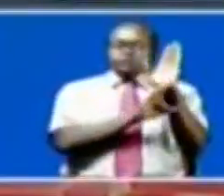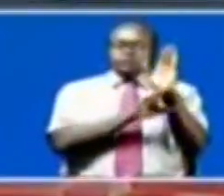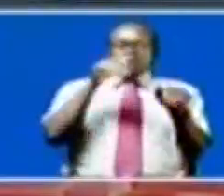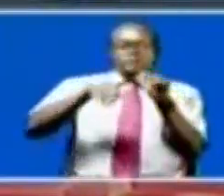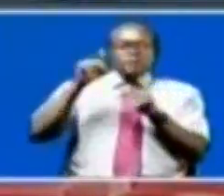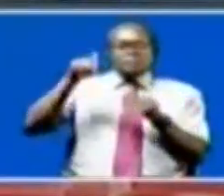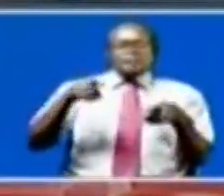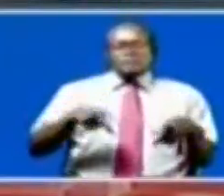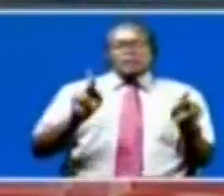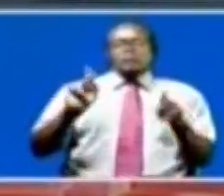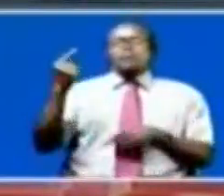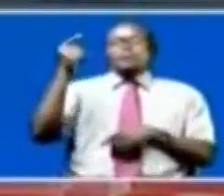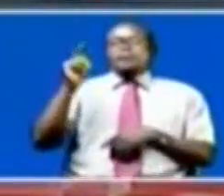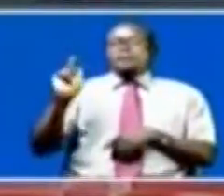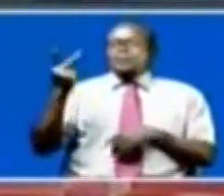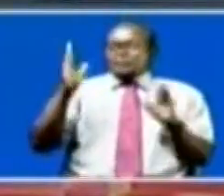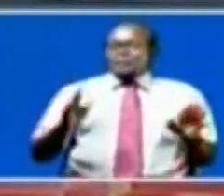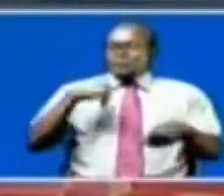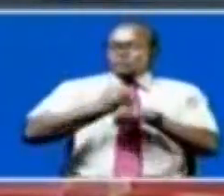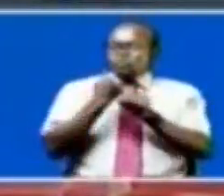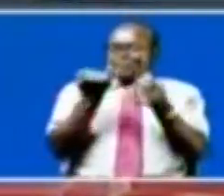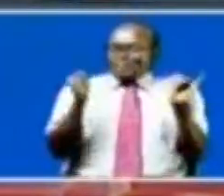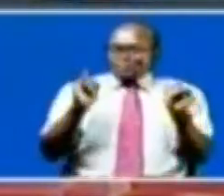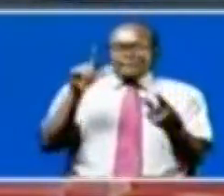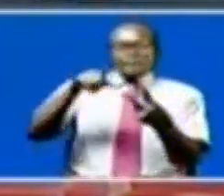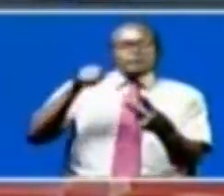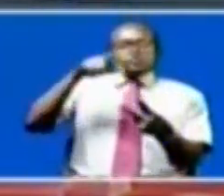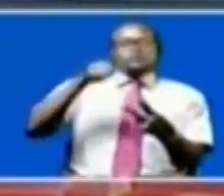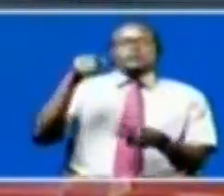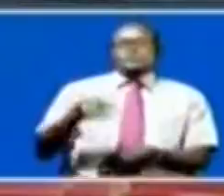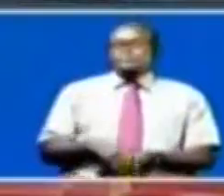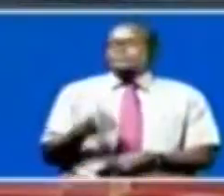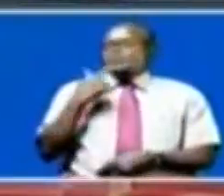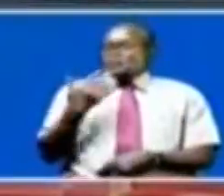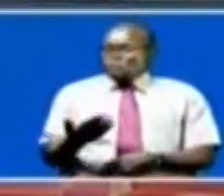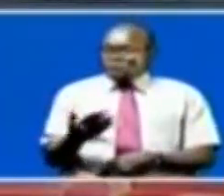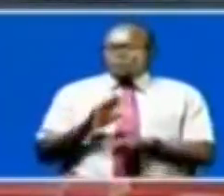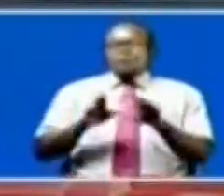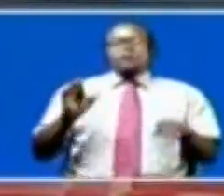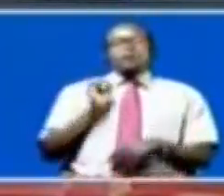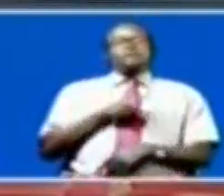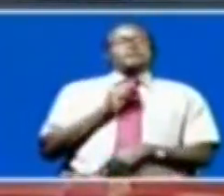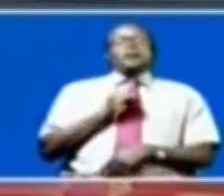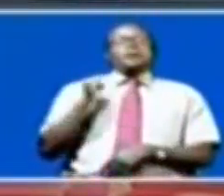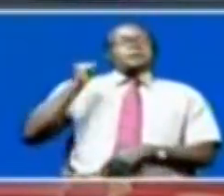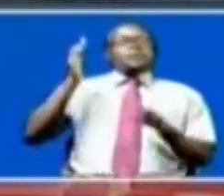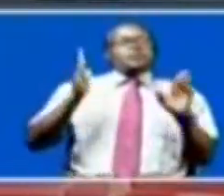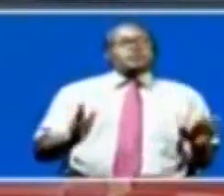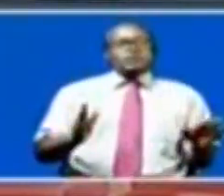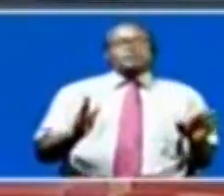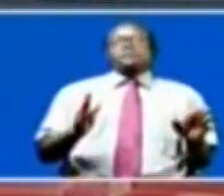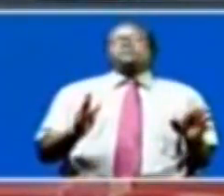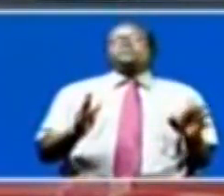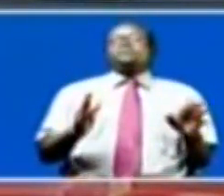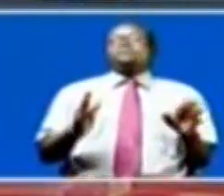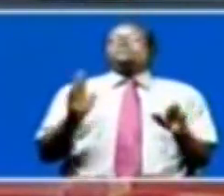Leaders should allow Kenyans to make independent choices in a democratic manner. Moi says he's not scared by a section of politicians calling